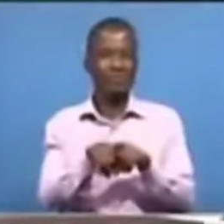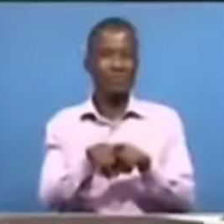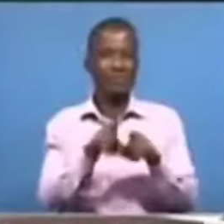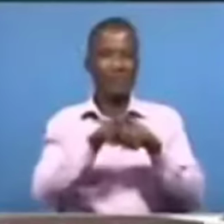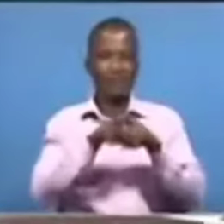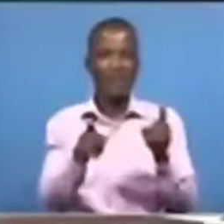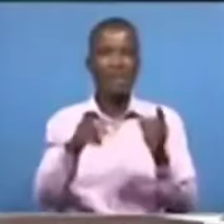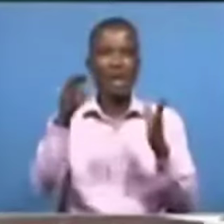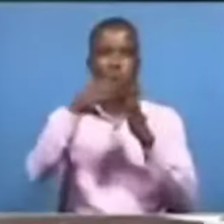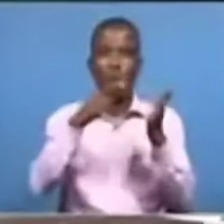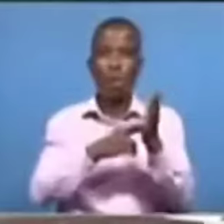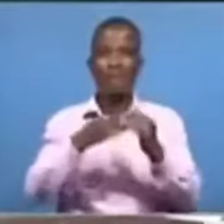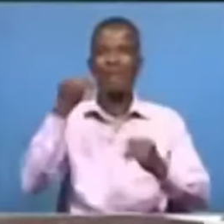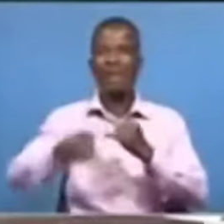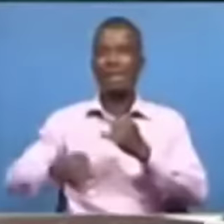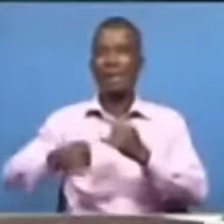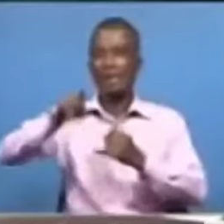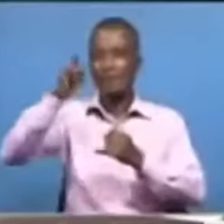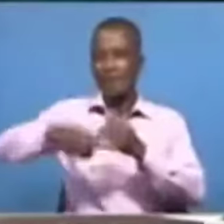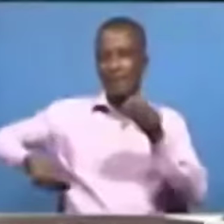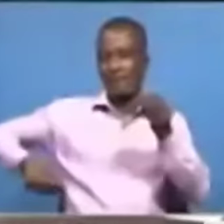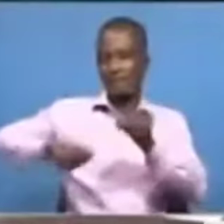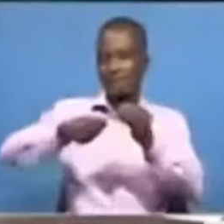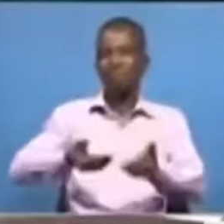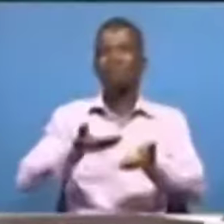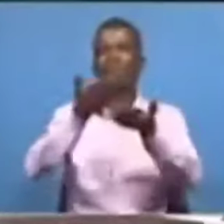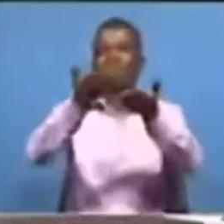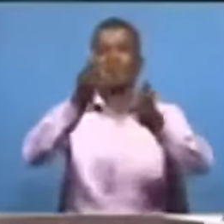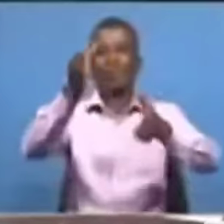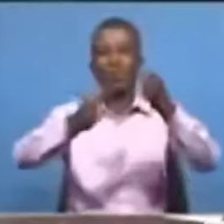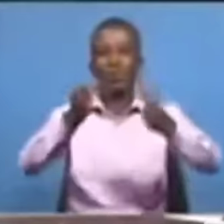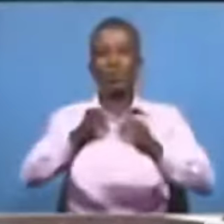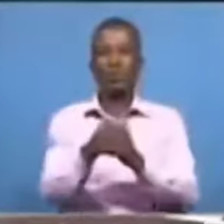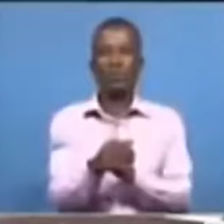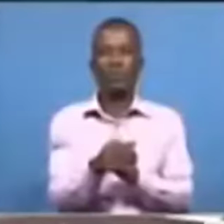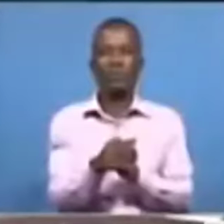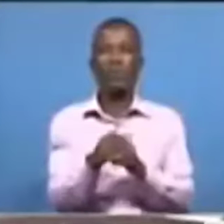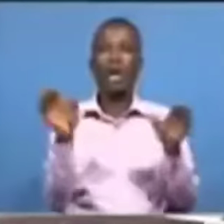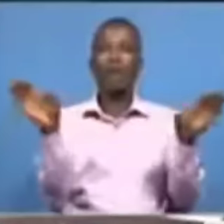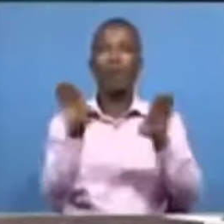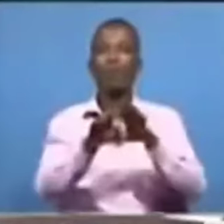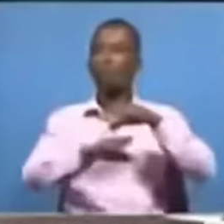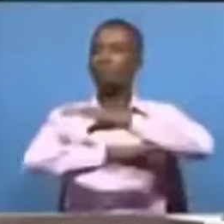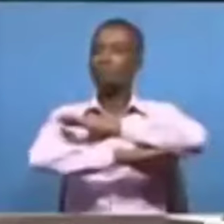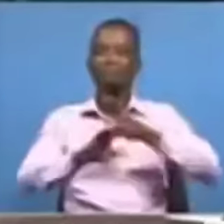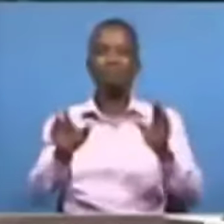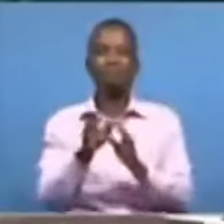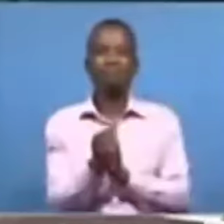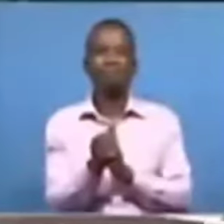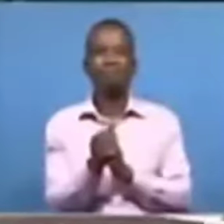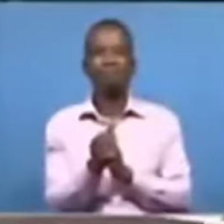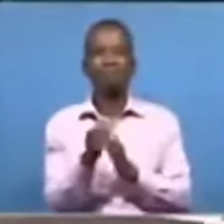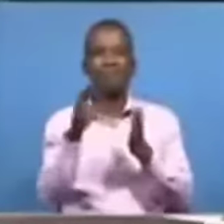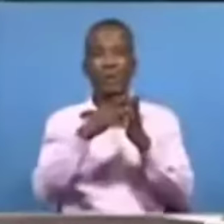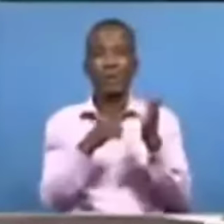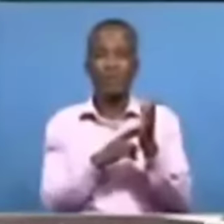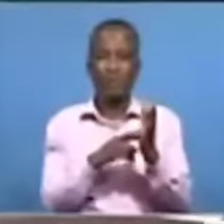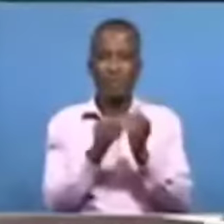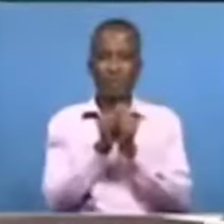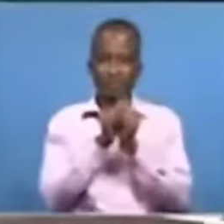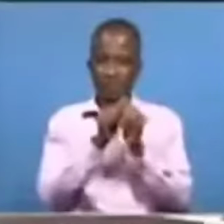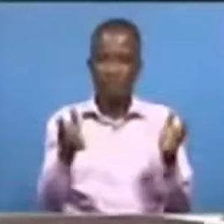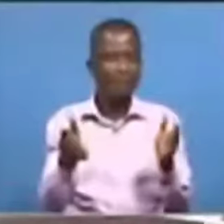your address anyways, and you would have to do that, close the case, file your closing address without